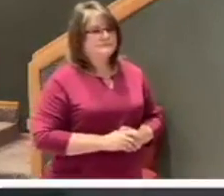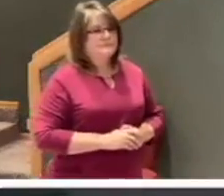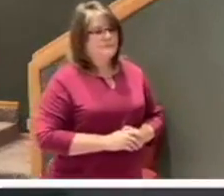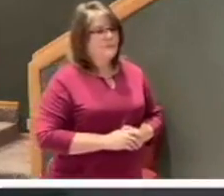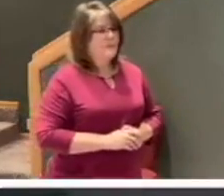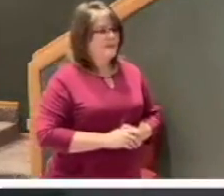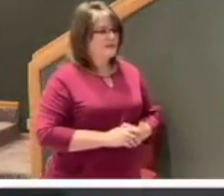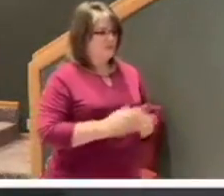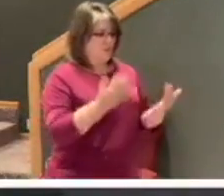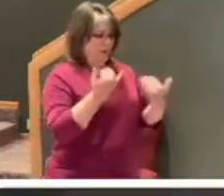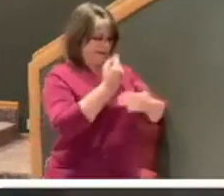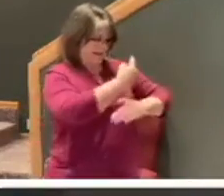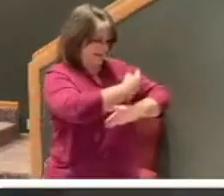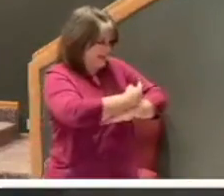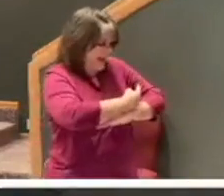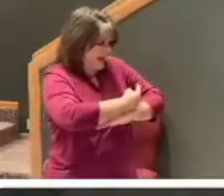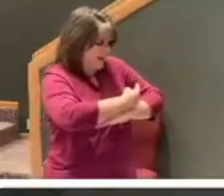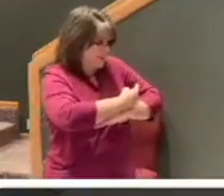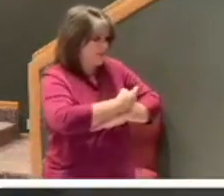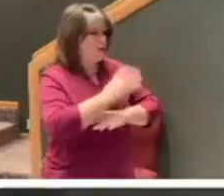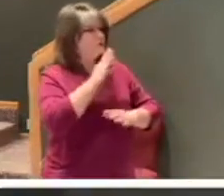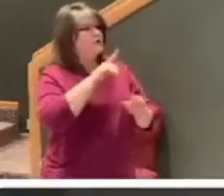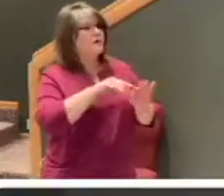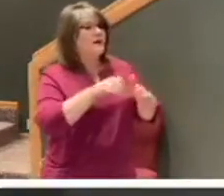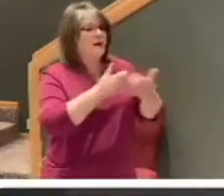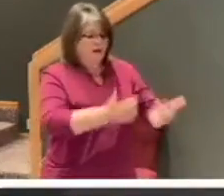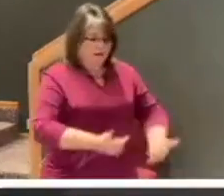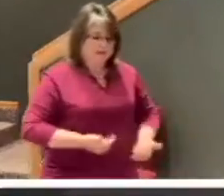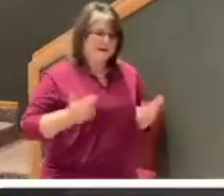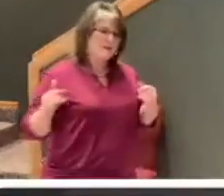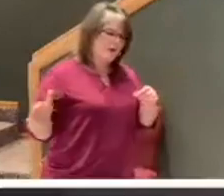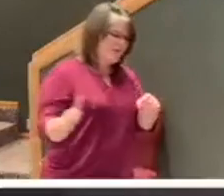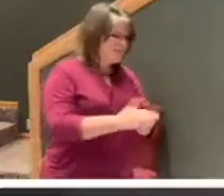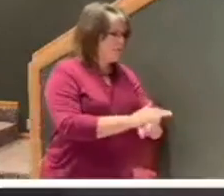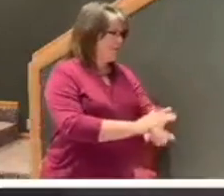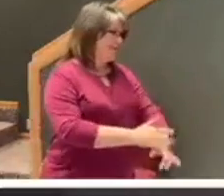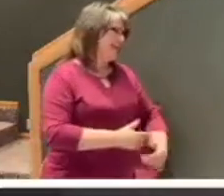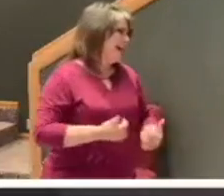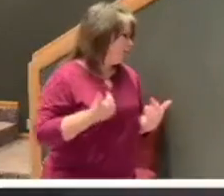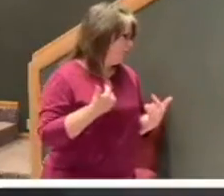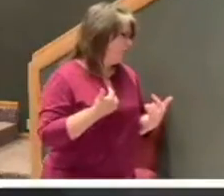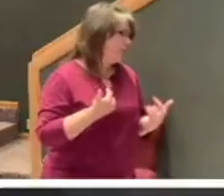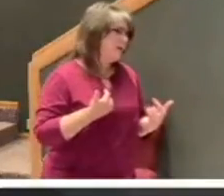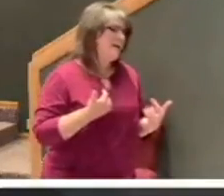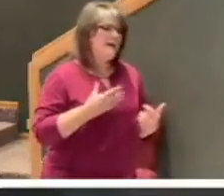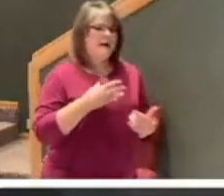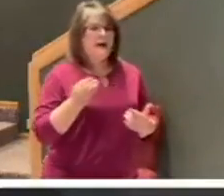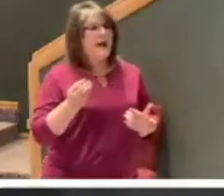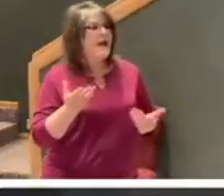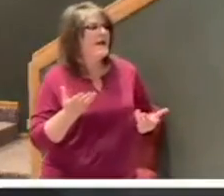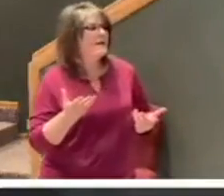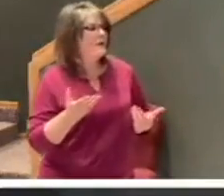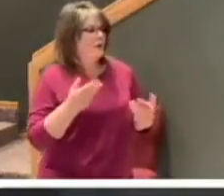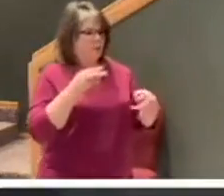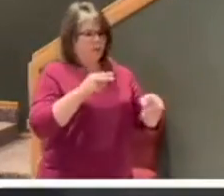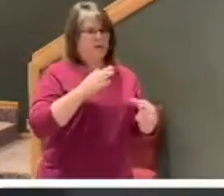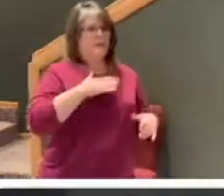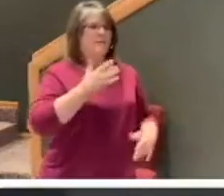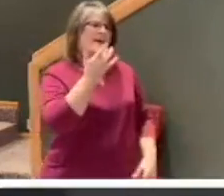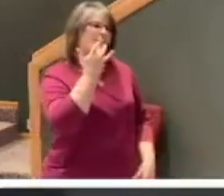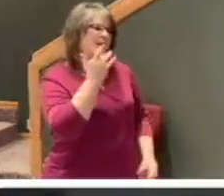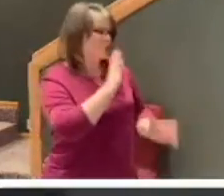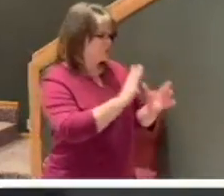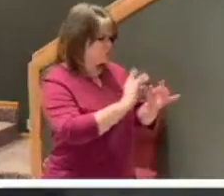So today, we're going to talk about how to live life to the fullest. And we're gonna look at one of my